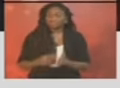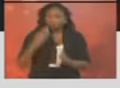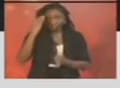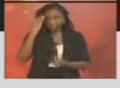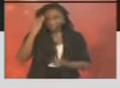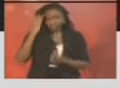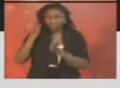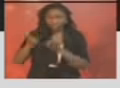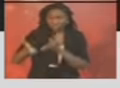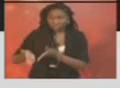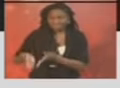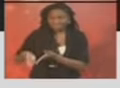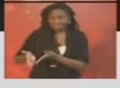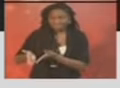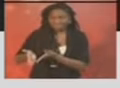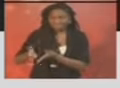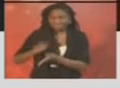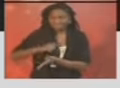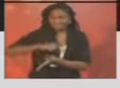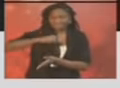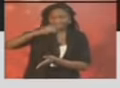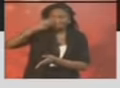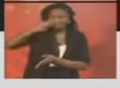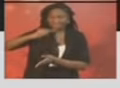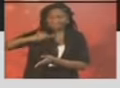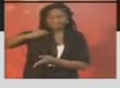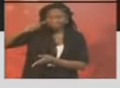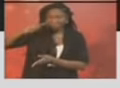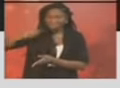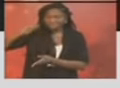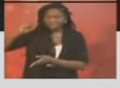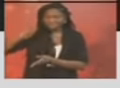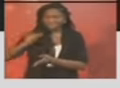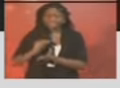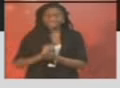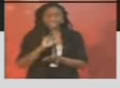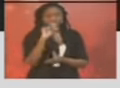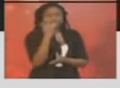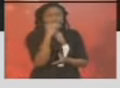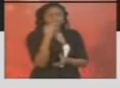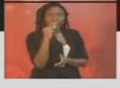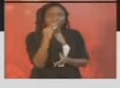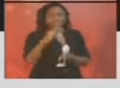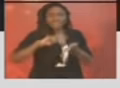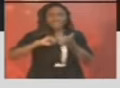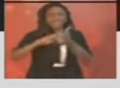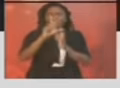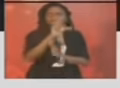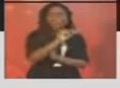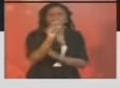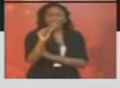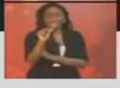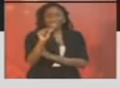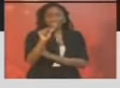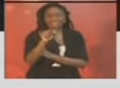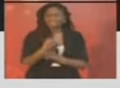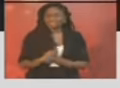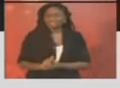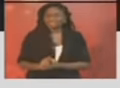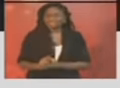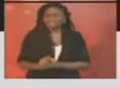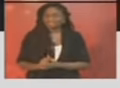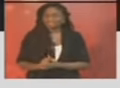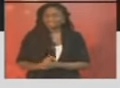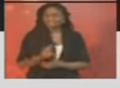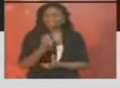Tobago. The gray portions are for 2020. The colored portions are for 2021. In green, we have January. So